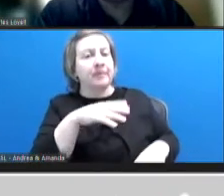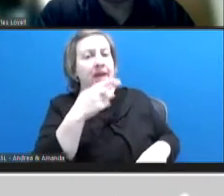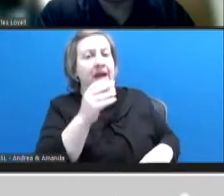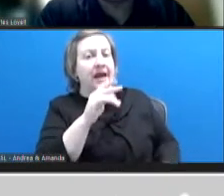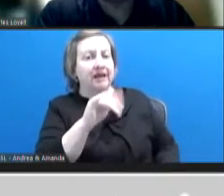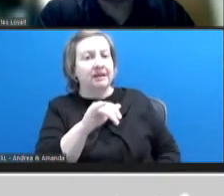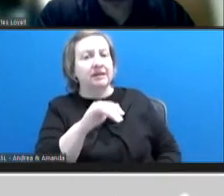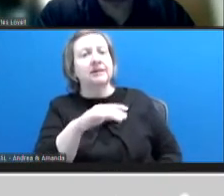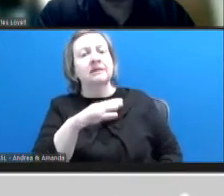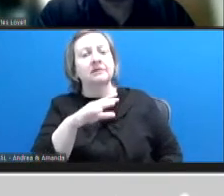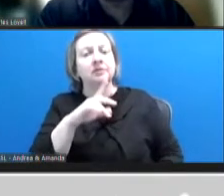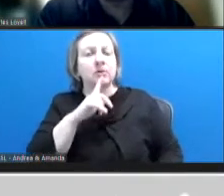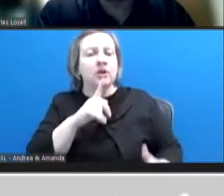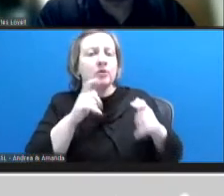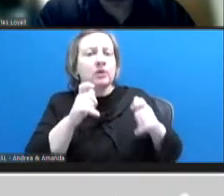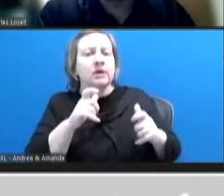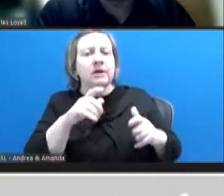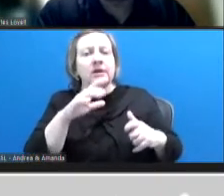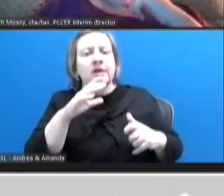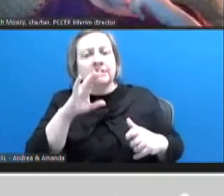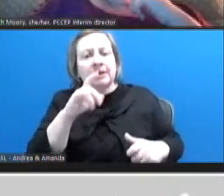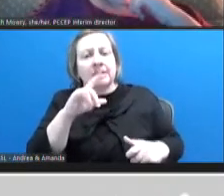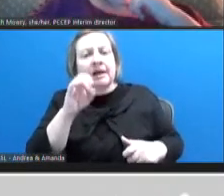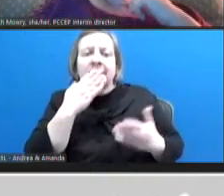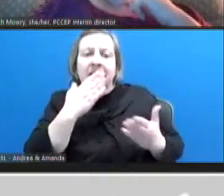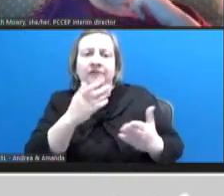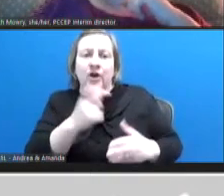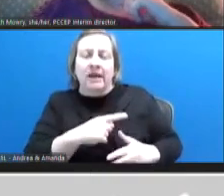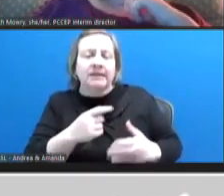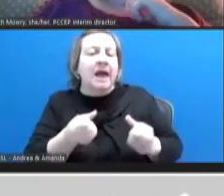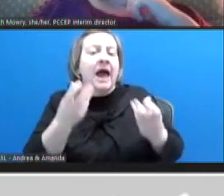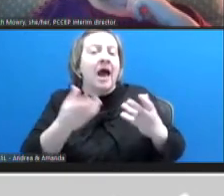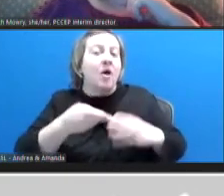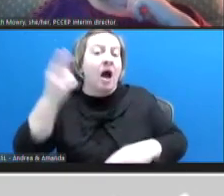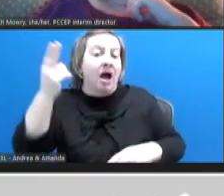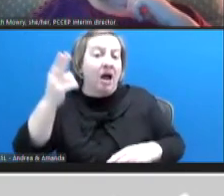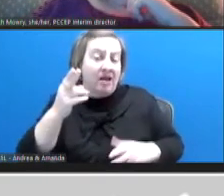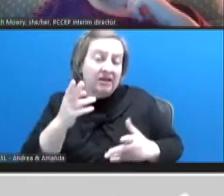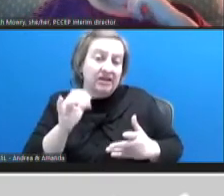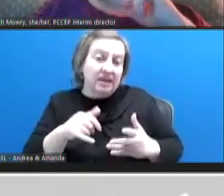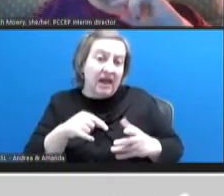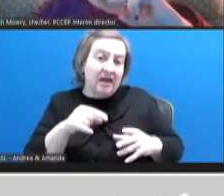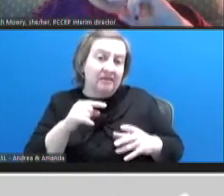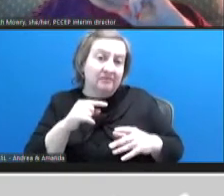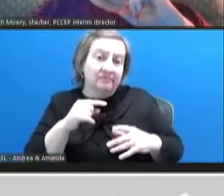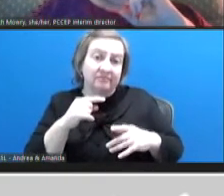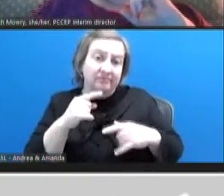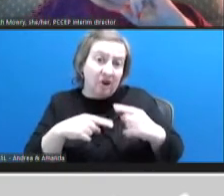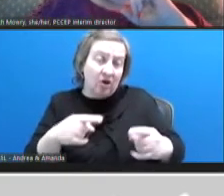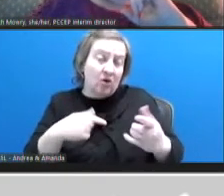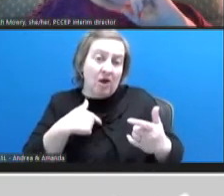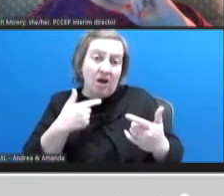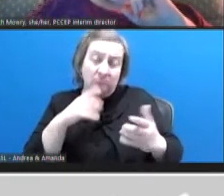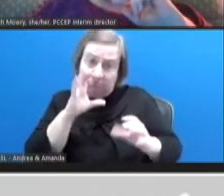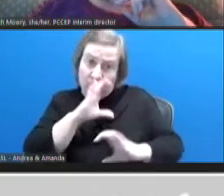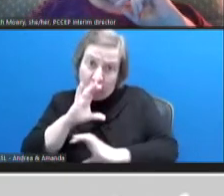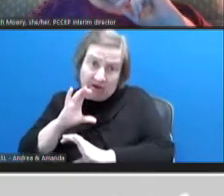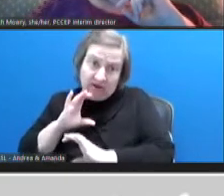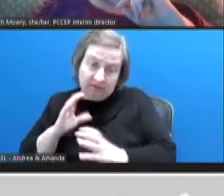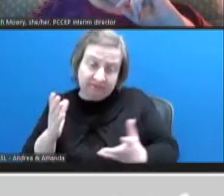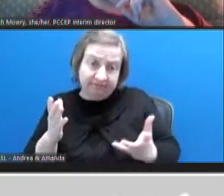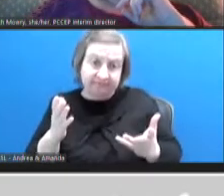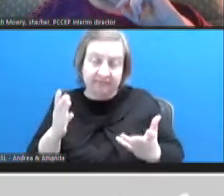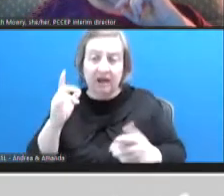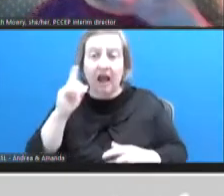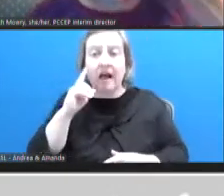that question of how high up does it go? And that is something that we're looking at. And I think that